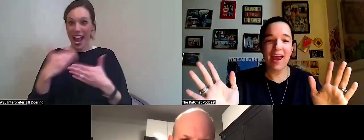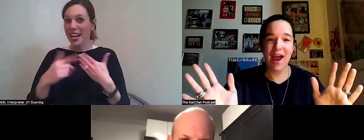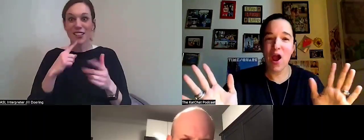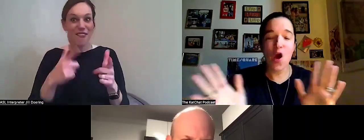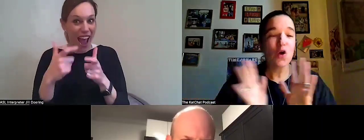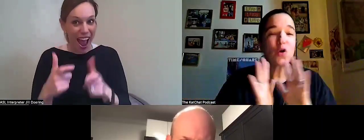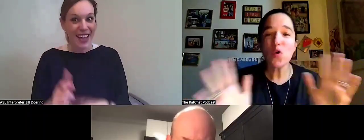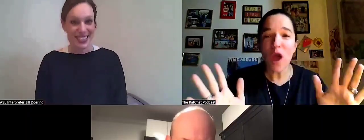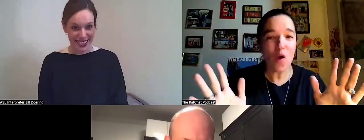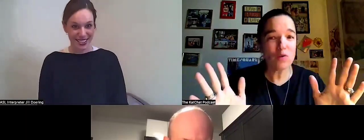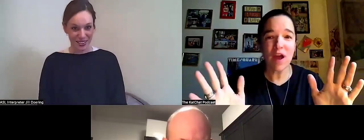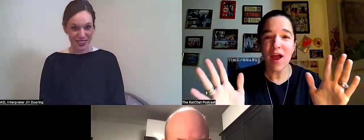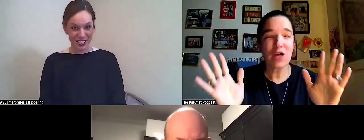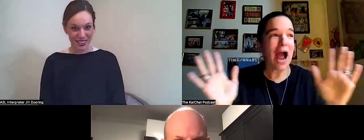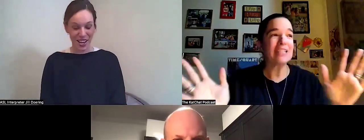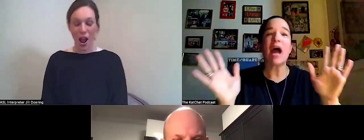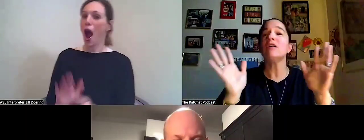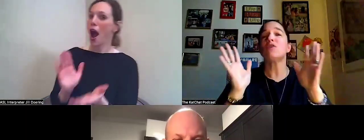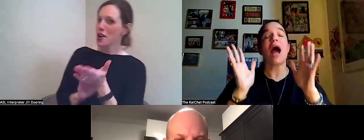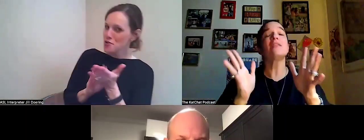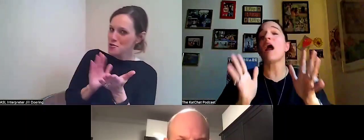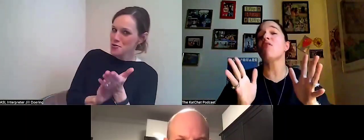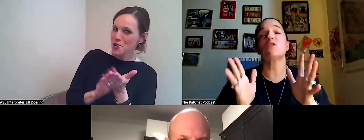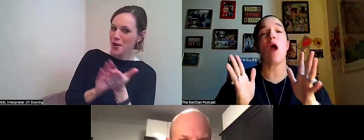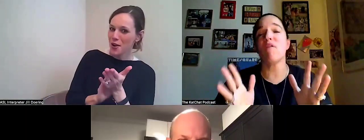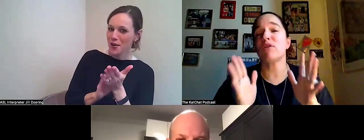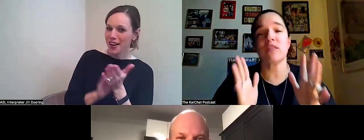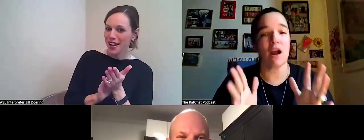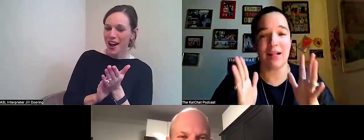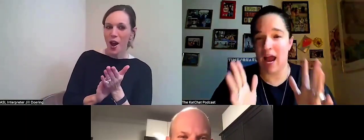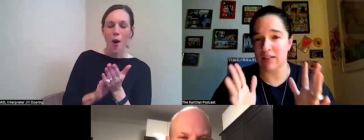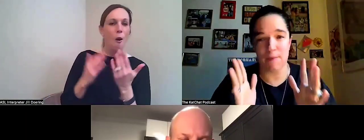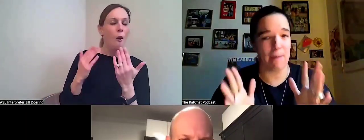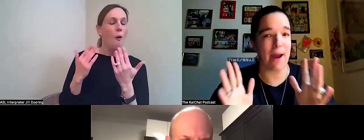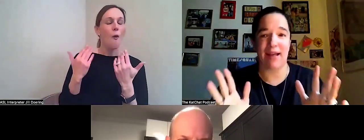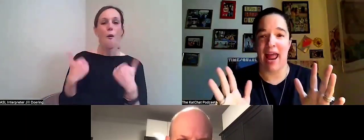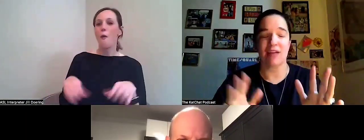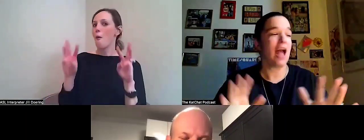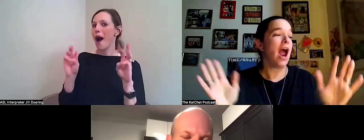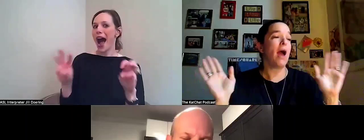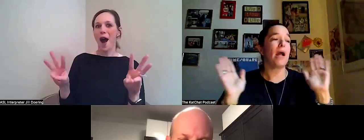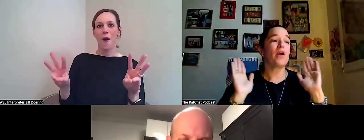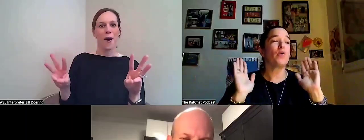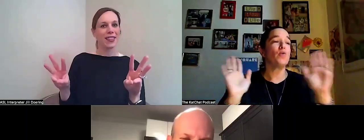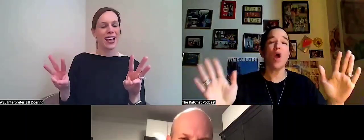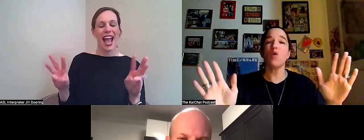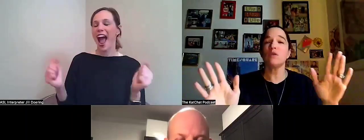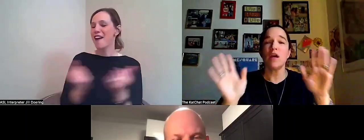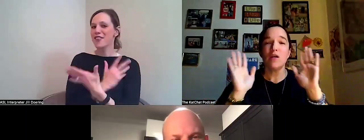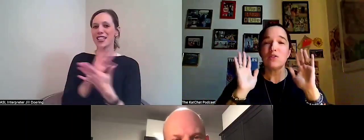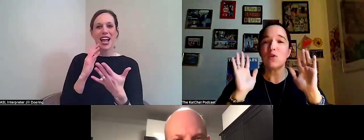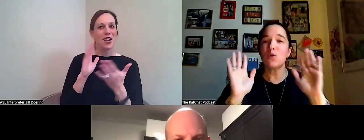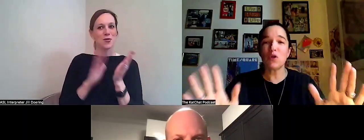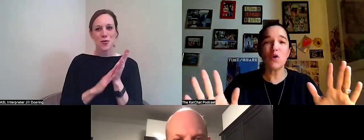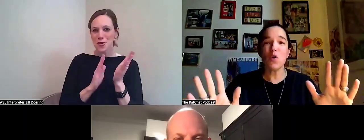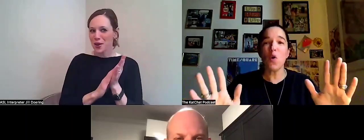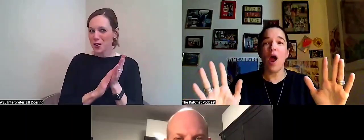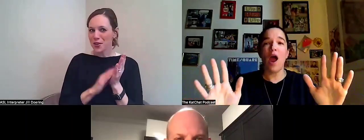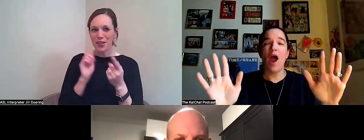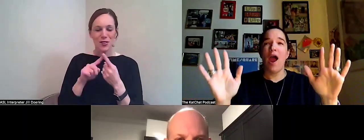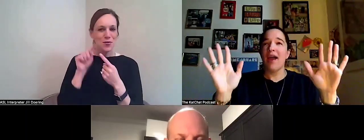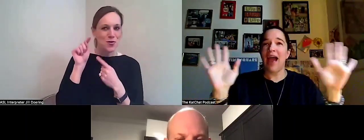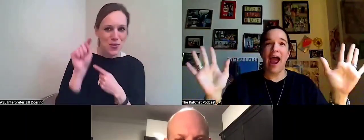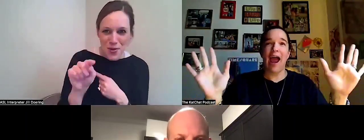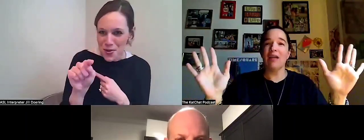fast. Kudos. I tell you to everything I get on my podcast. I'm like, kudos to